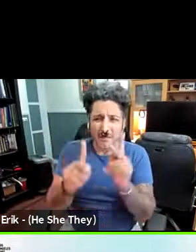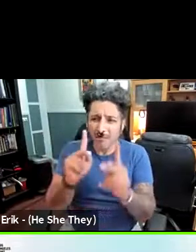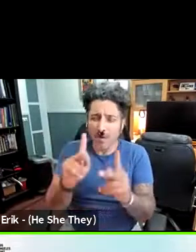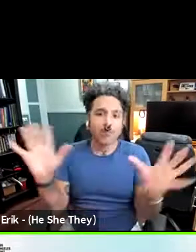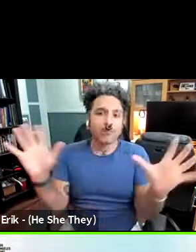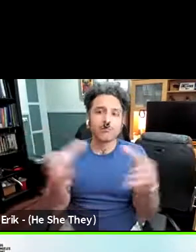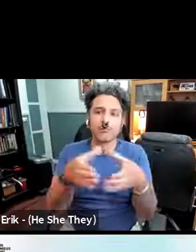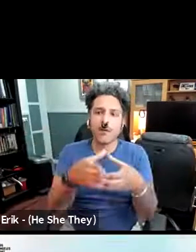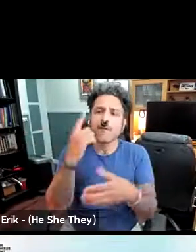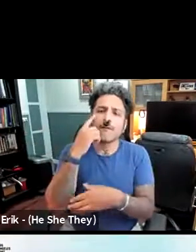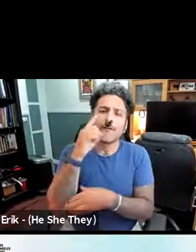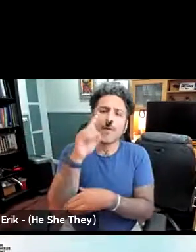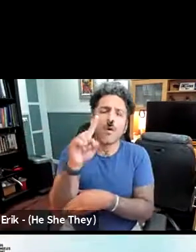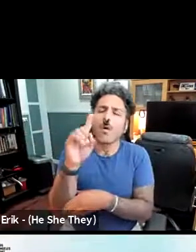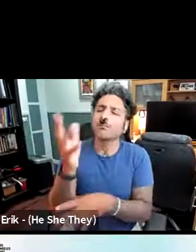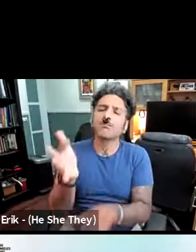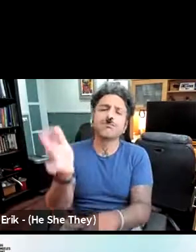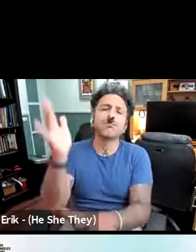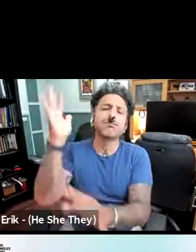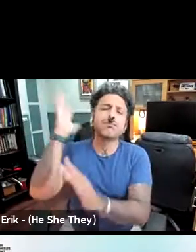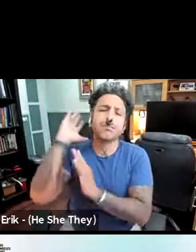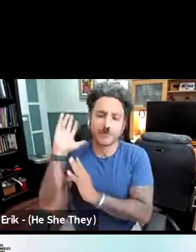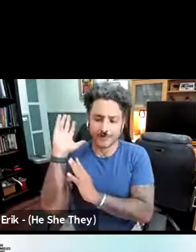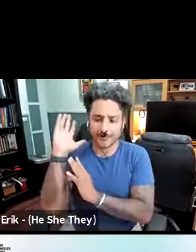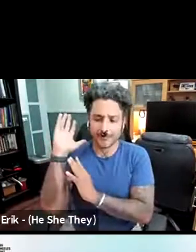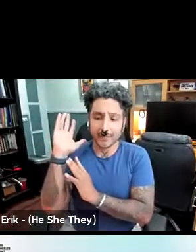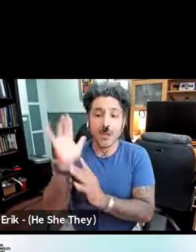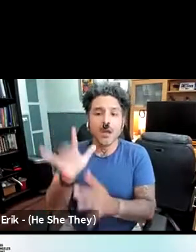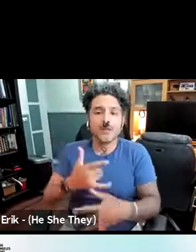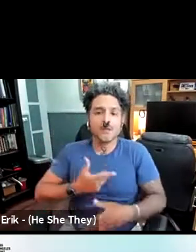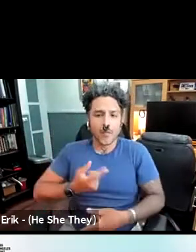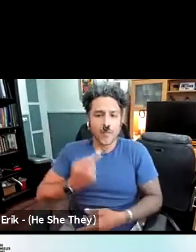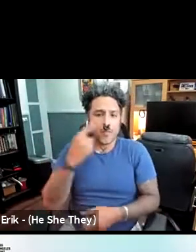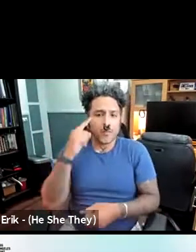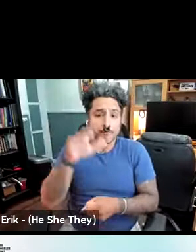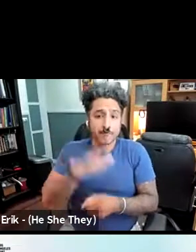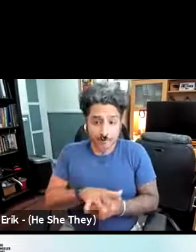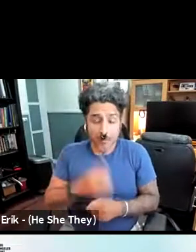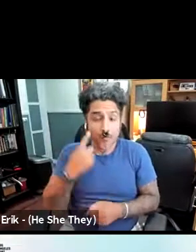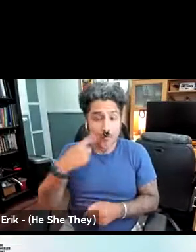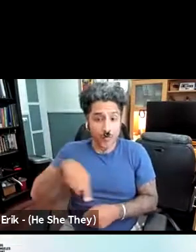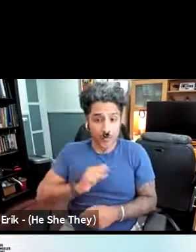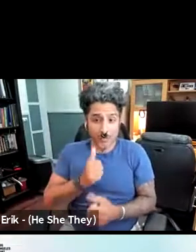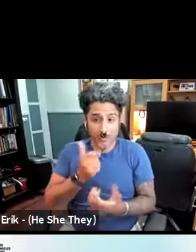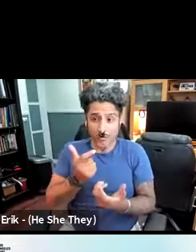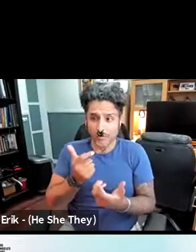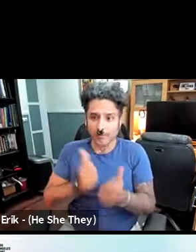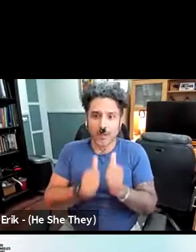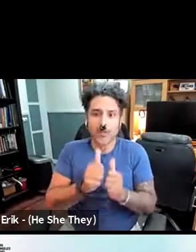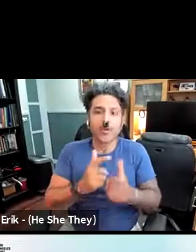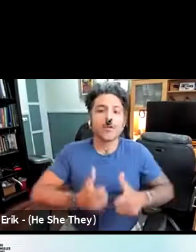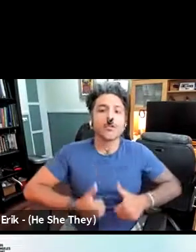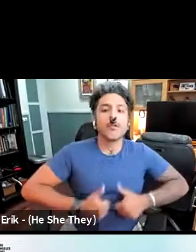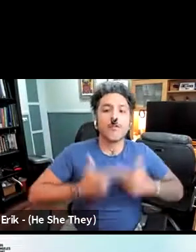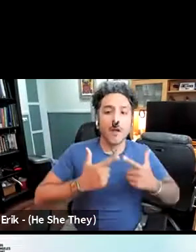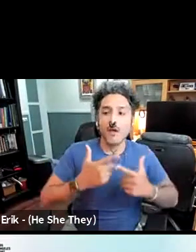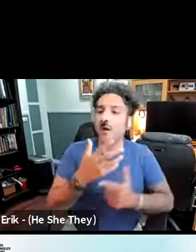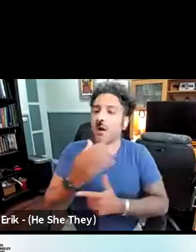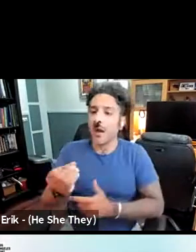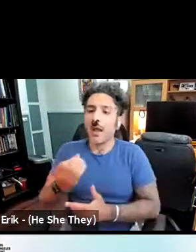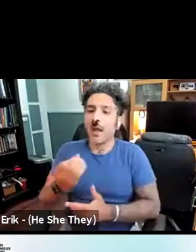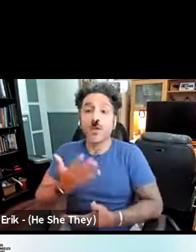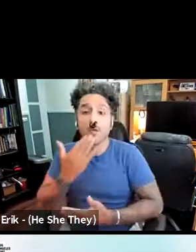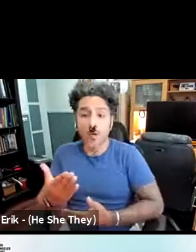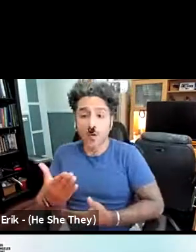for centuries. So it's about a commitment to each other's survival, each other's wellness, and saying that I have